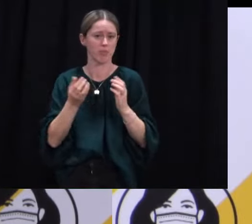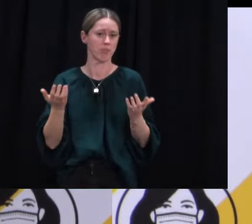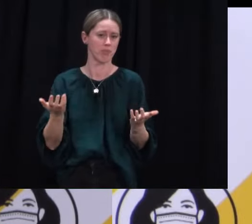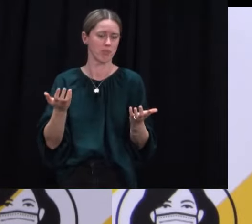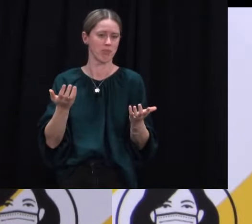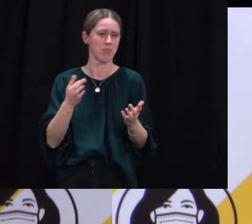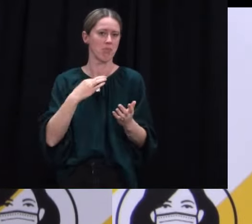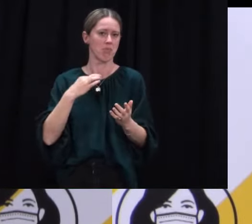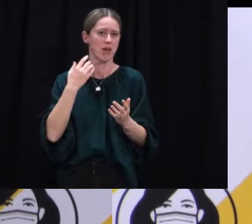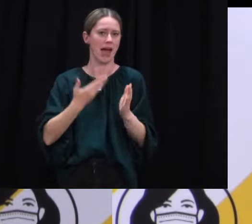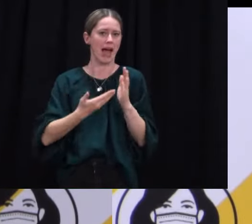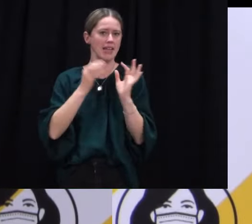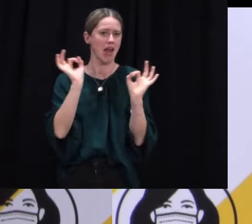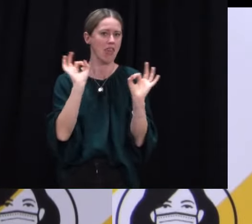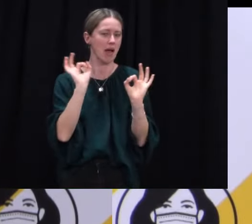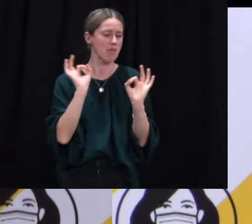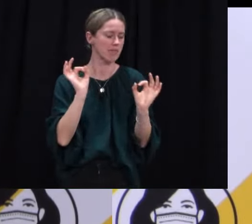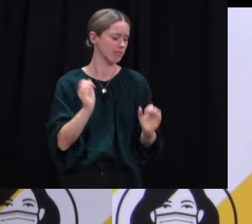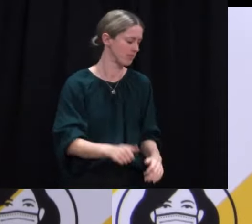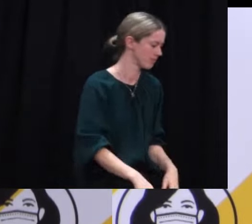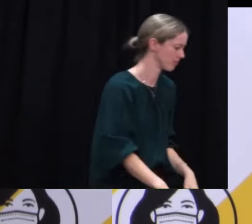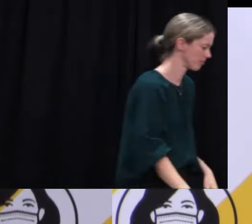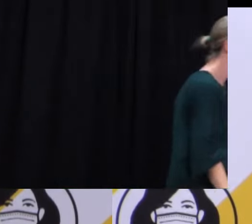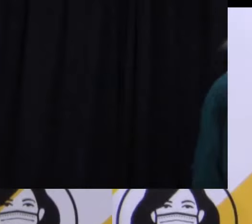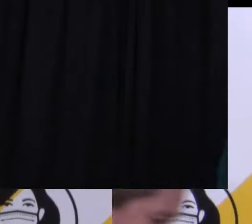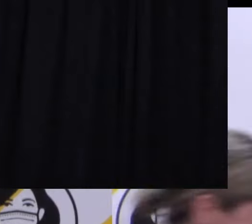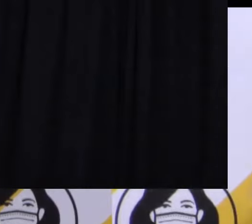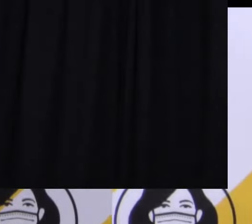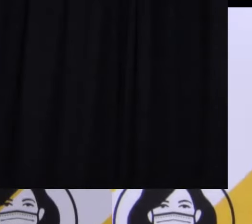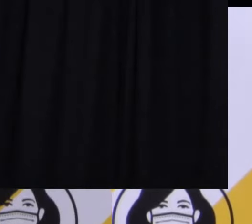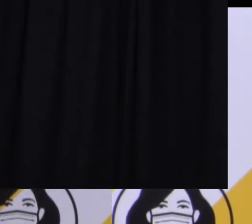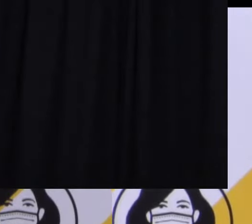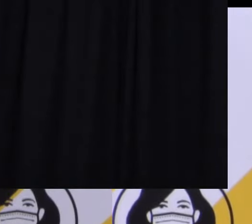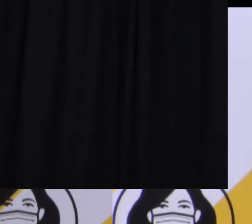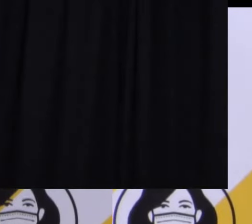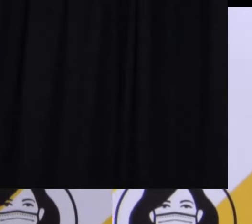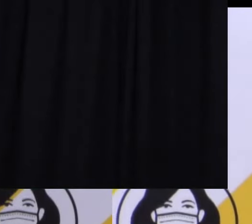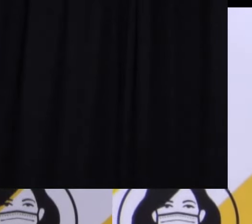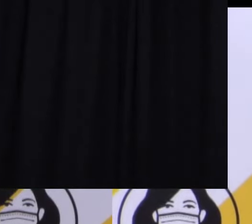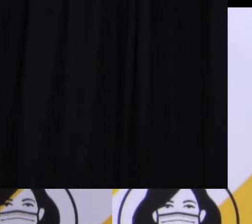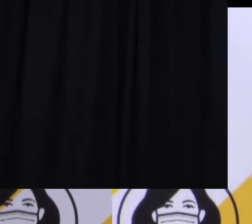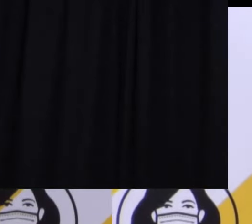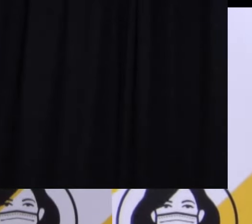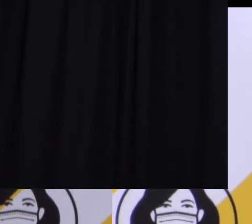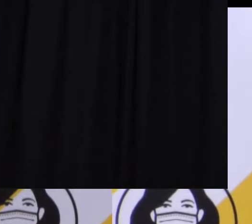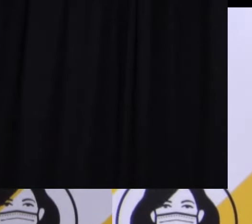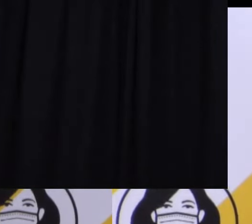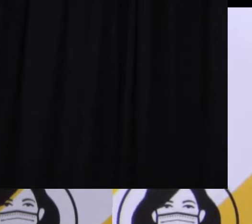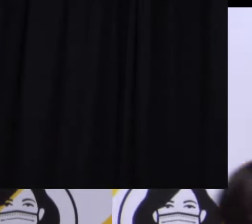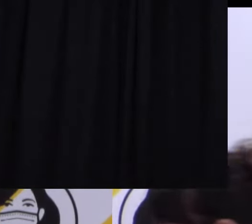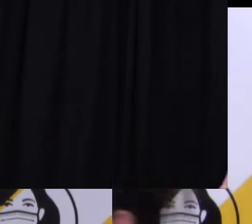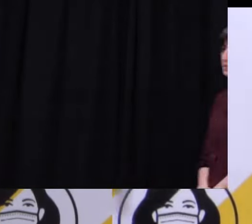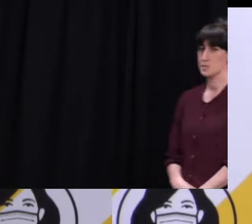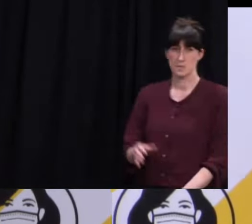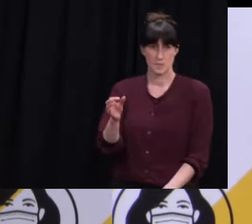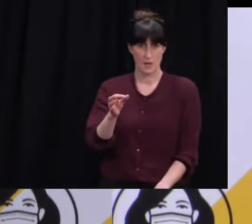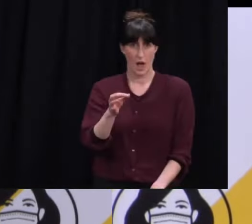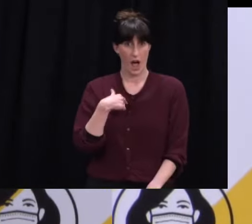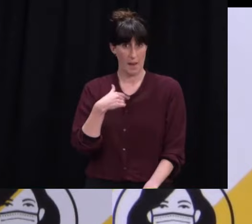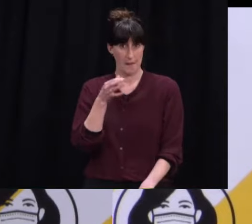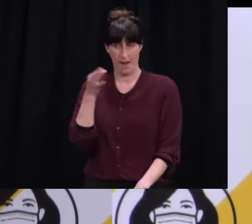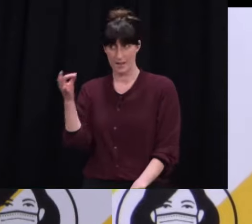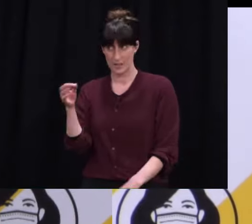I don't really have anything to add to what the Director General has said. Minister, whether you're happy with the level of transparency that's been shown and the fact that you were